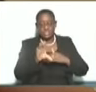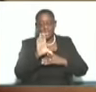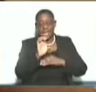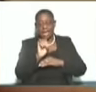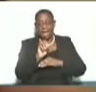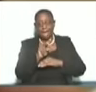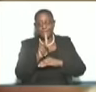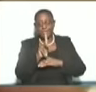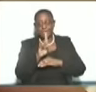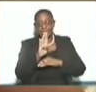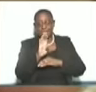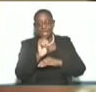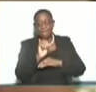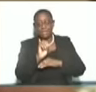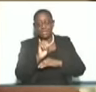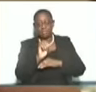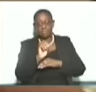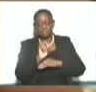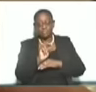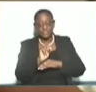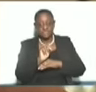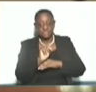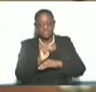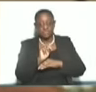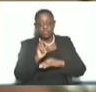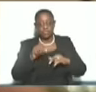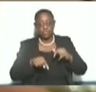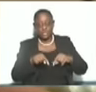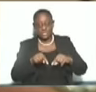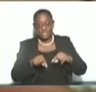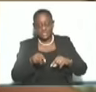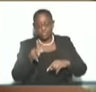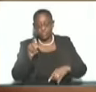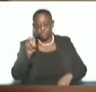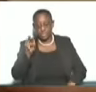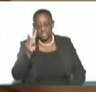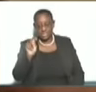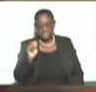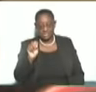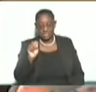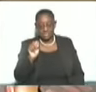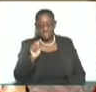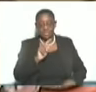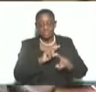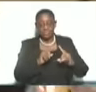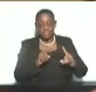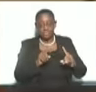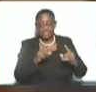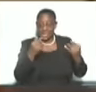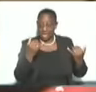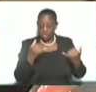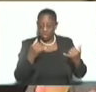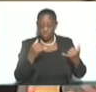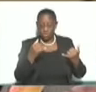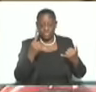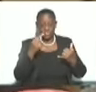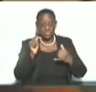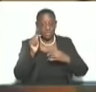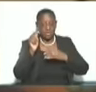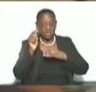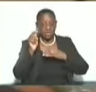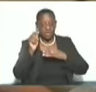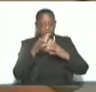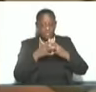doing that when, for example, the United States is just commissioned or gave permission for a new